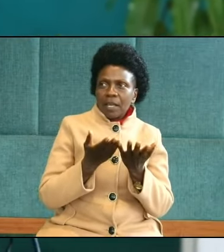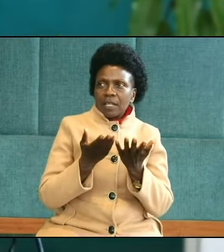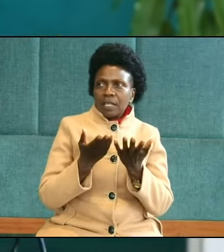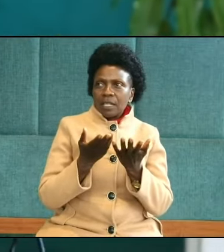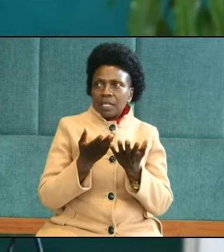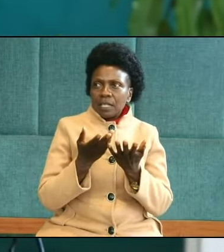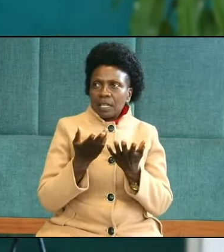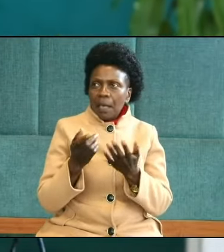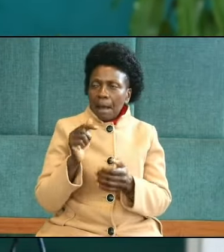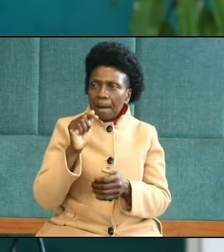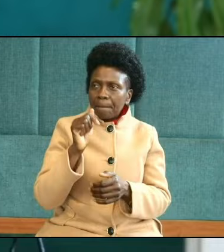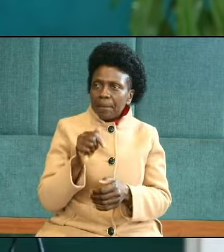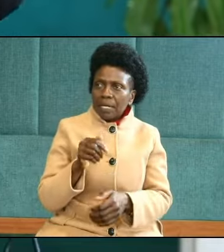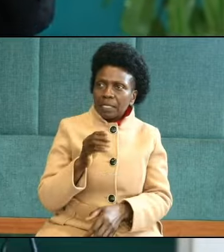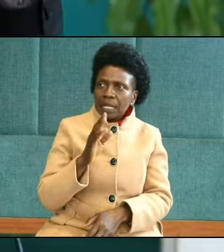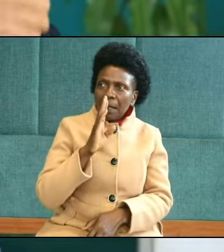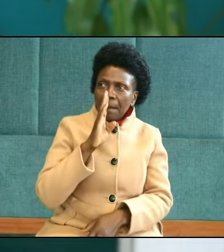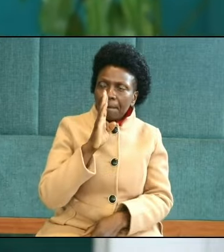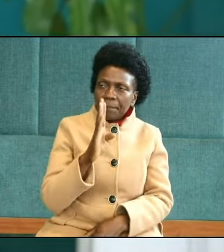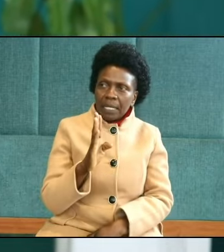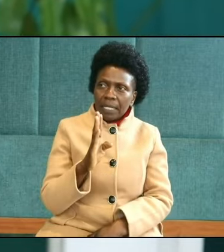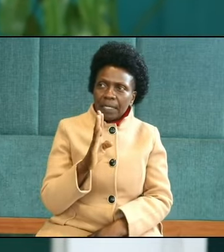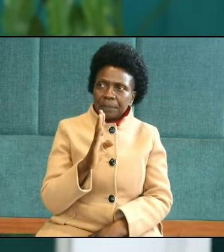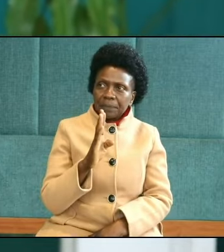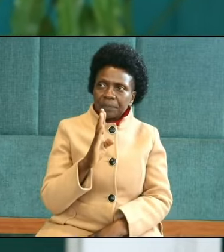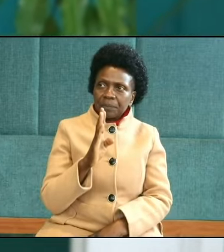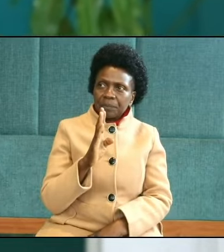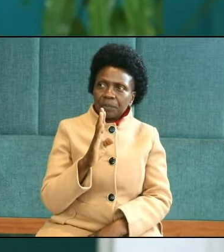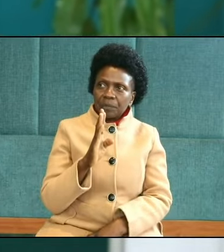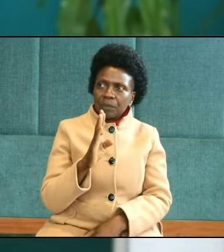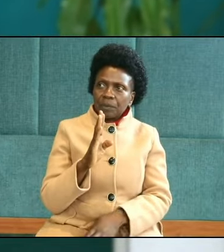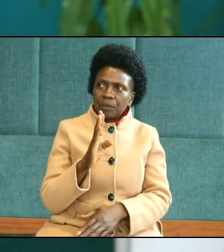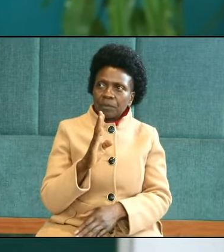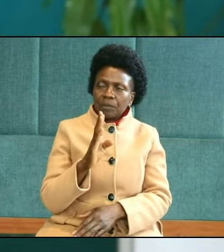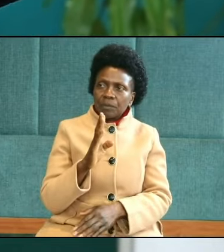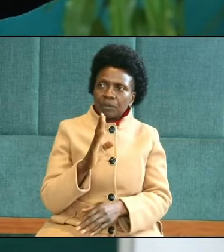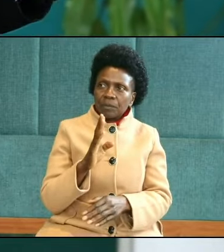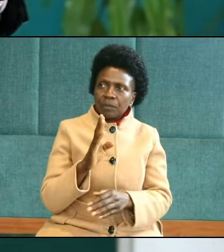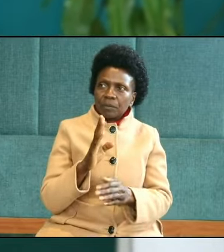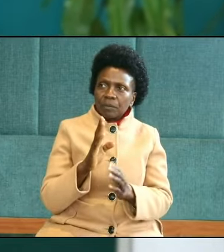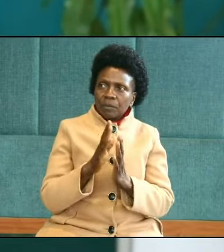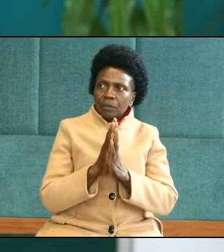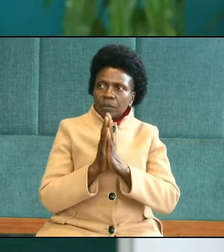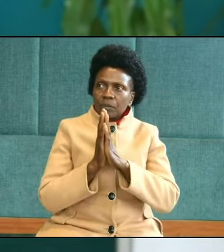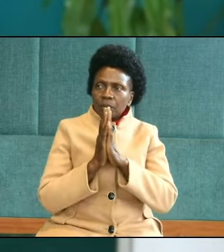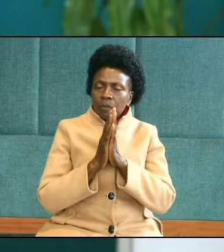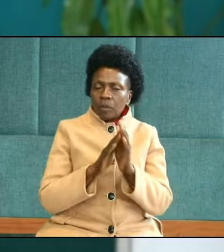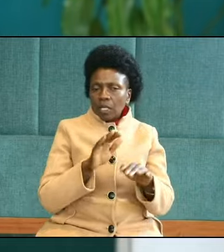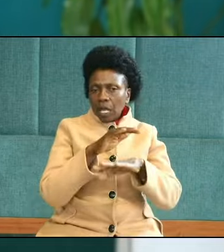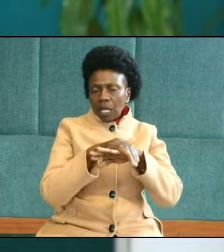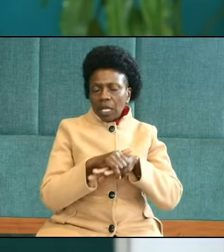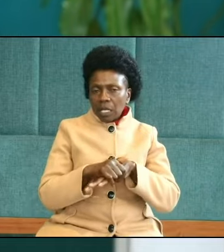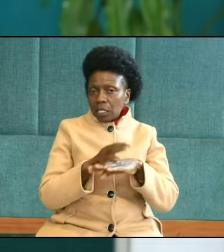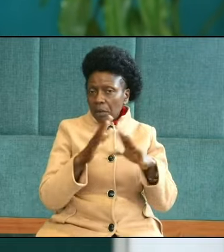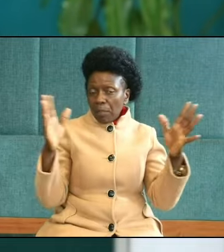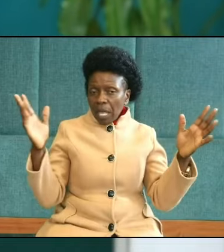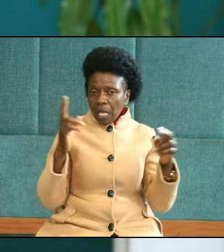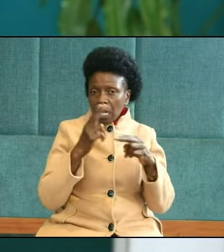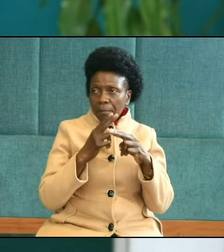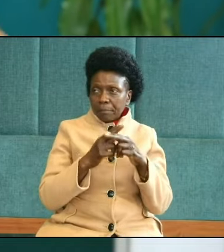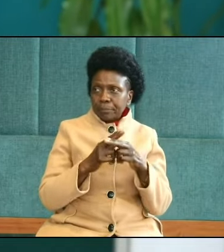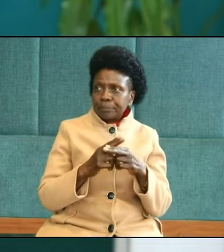we call a play on words, a pun. The English word is paronomasia. Those English majors will tell us. A